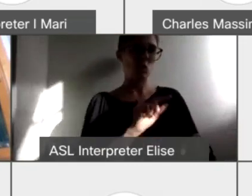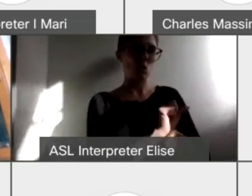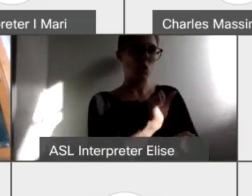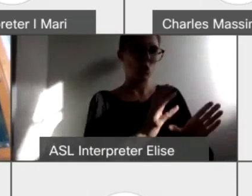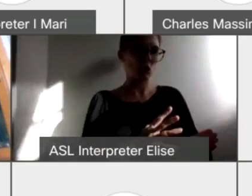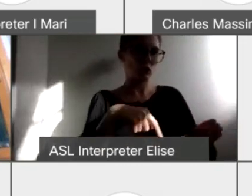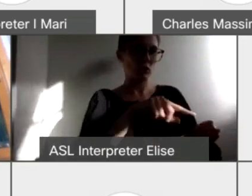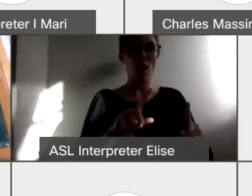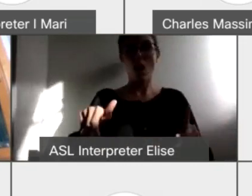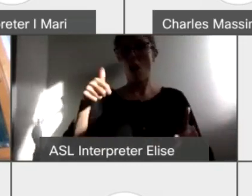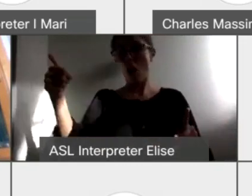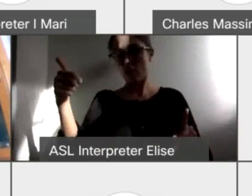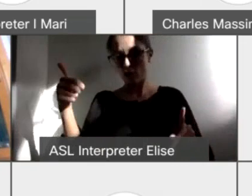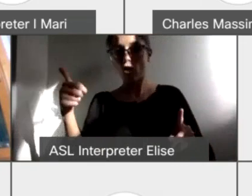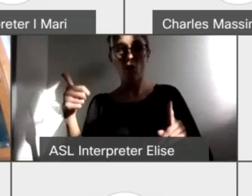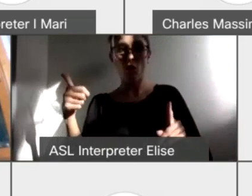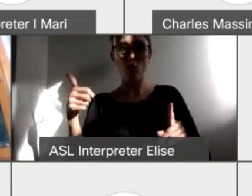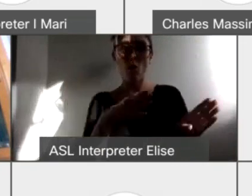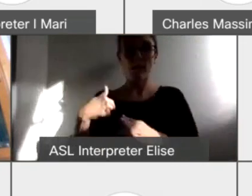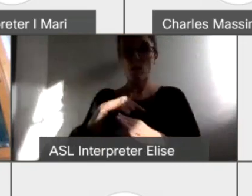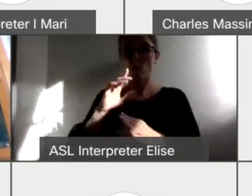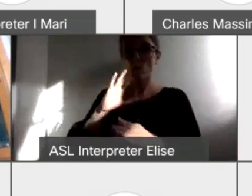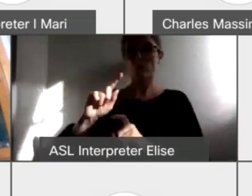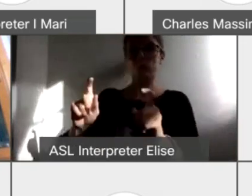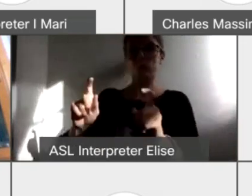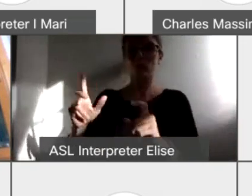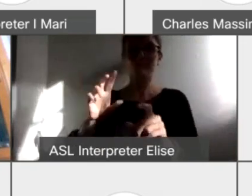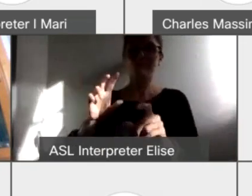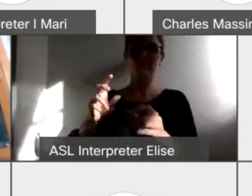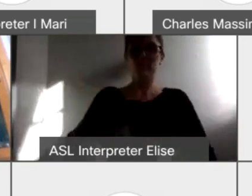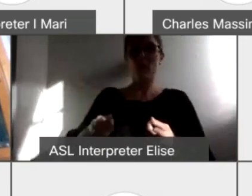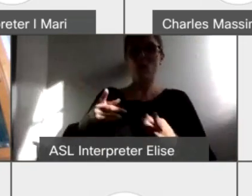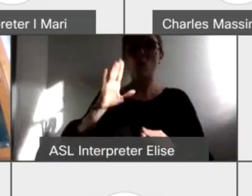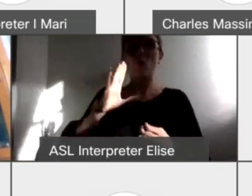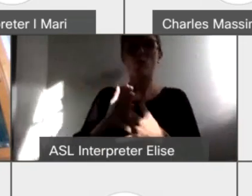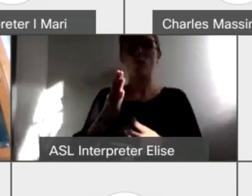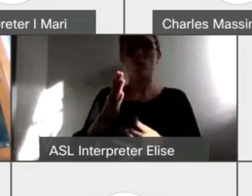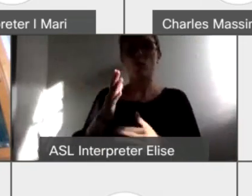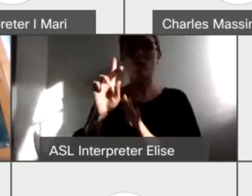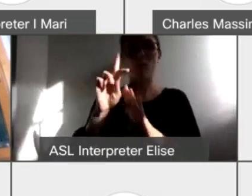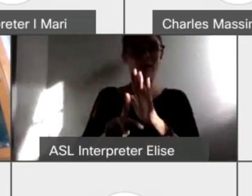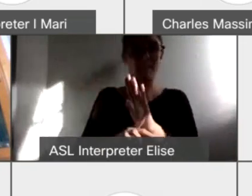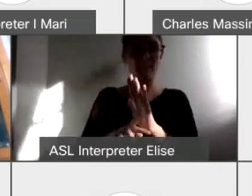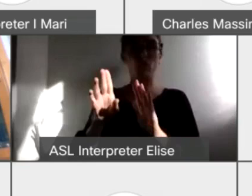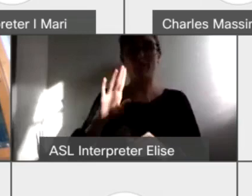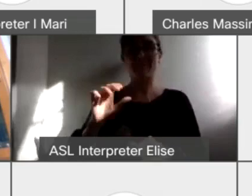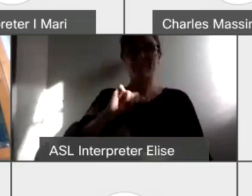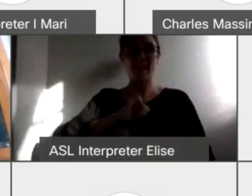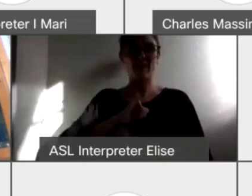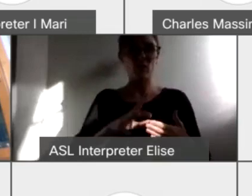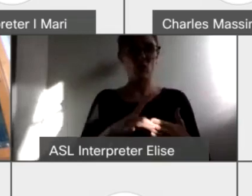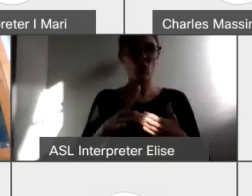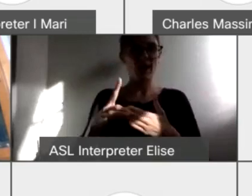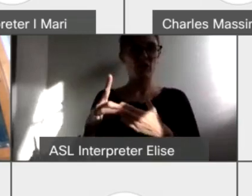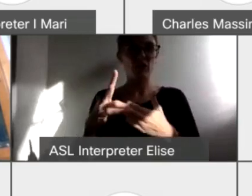of these more exciting policy initiatives that we've been talking about, is looking into our self-direction program, how we can streamline,